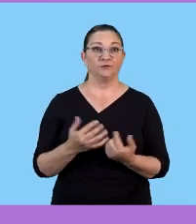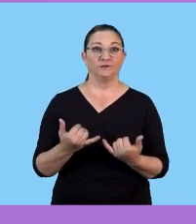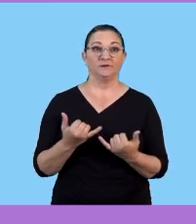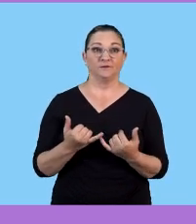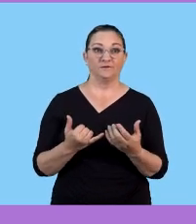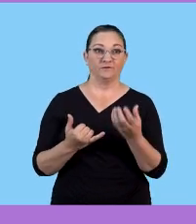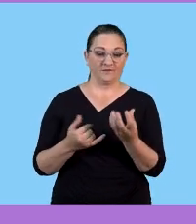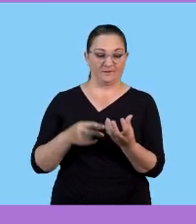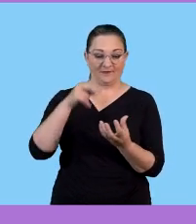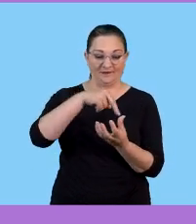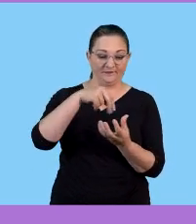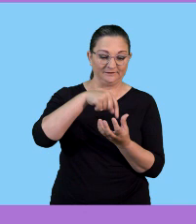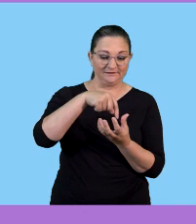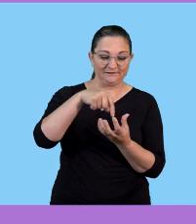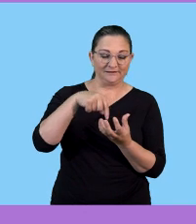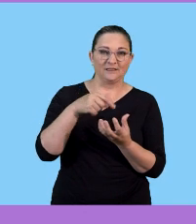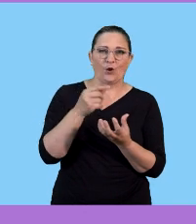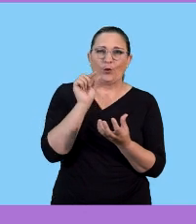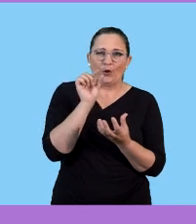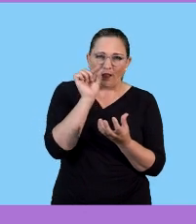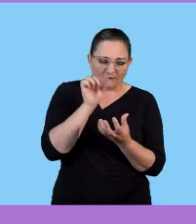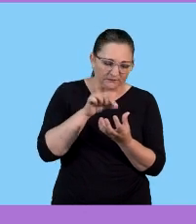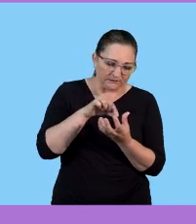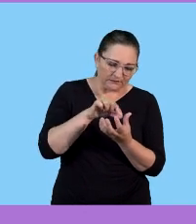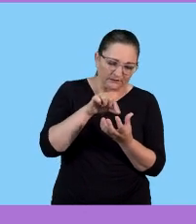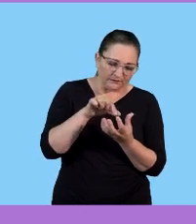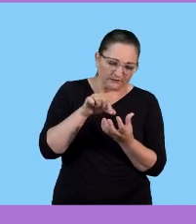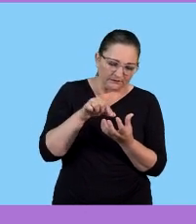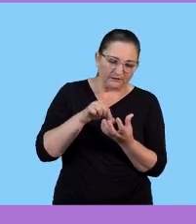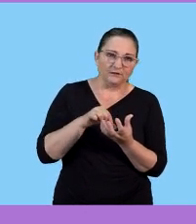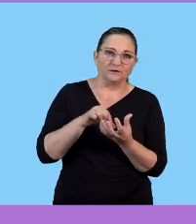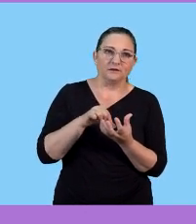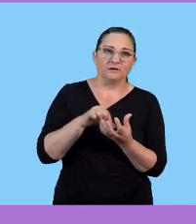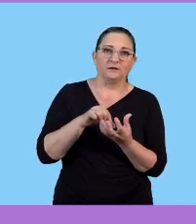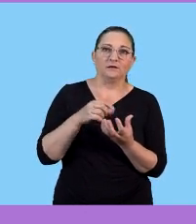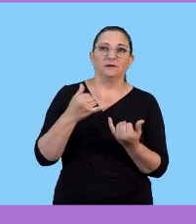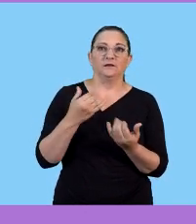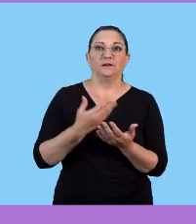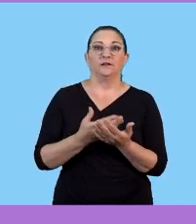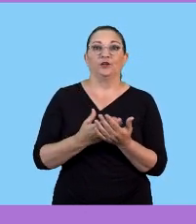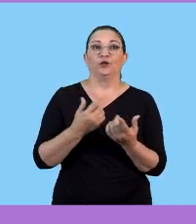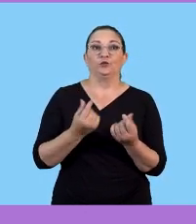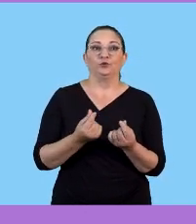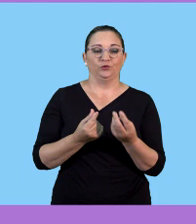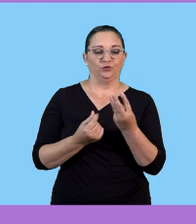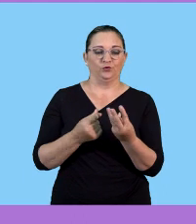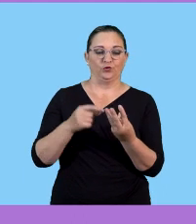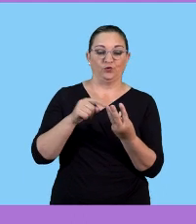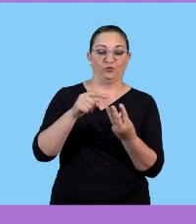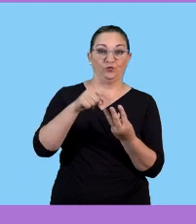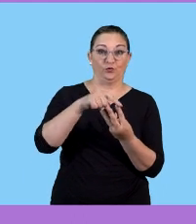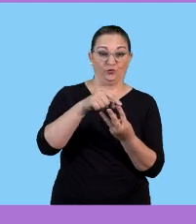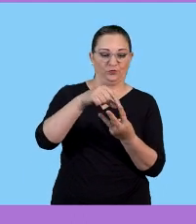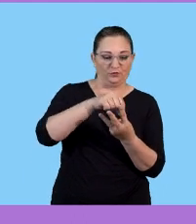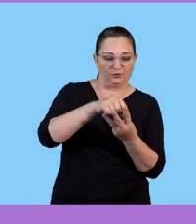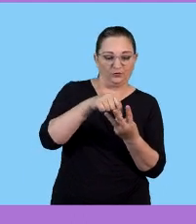Unscrew the little screws on each of the plug's prongs. So the prongs, I'm just going to circle them. That's the 1,